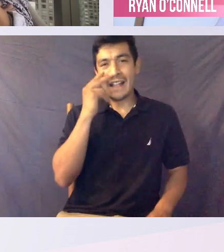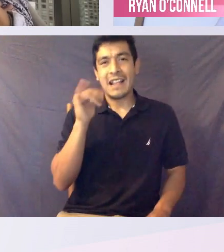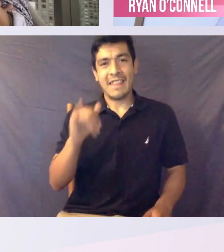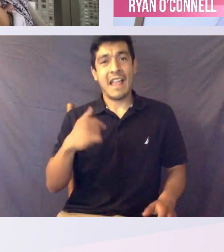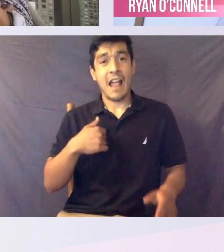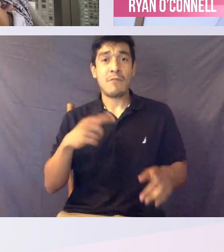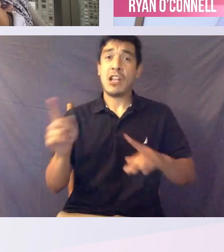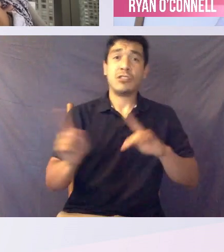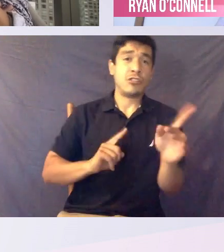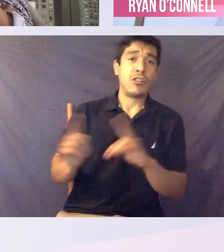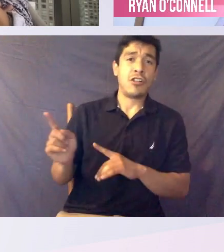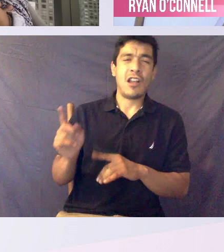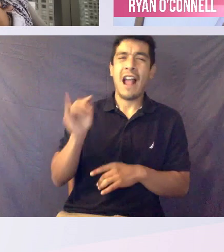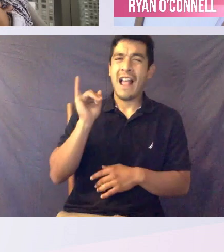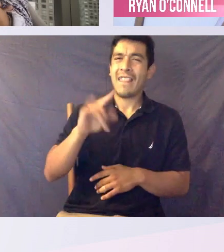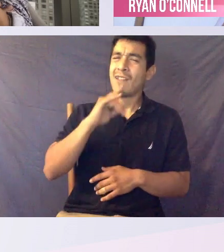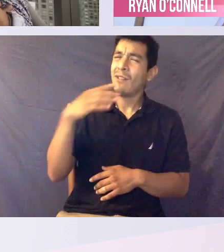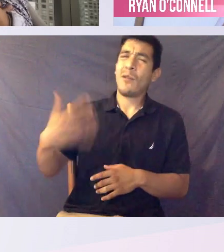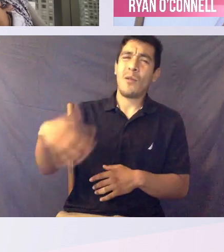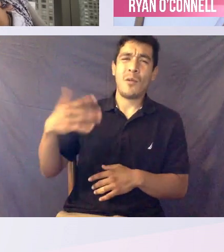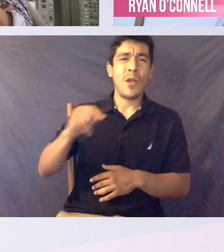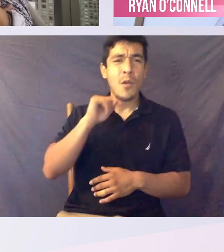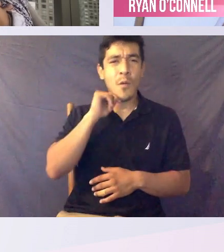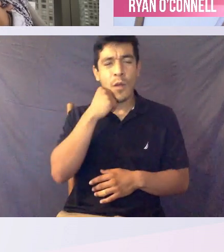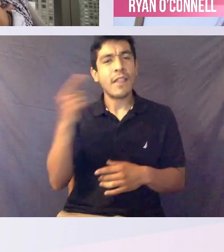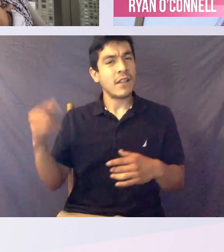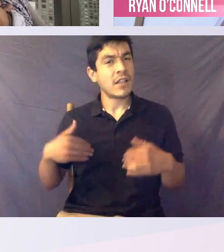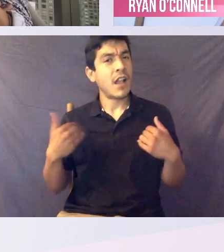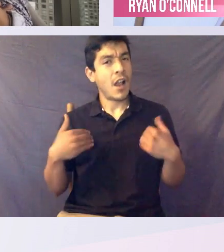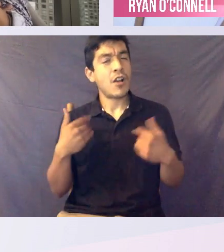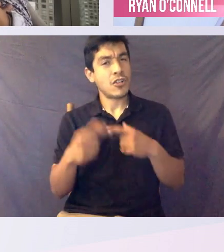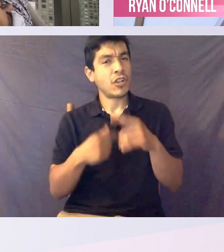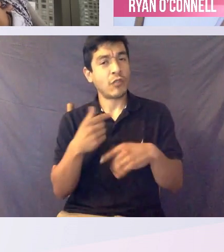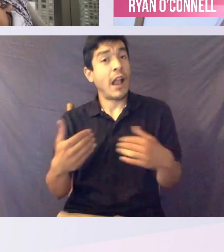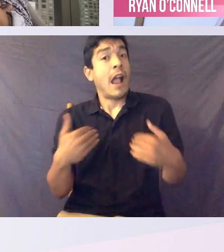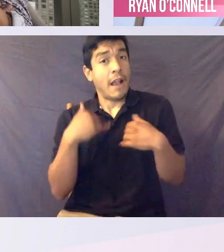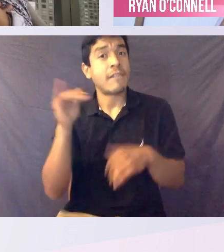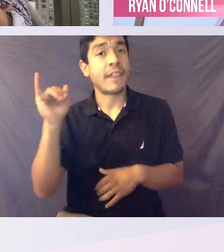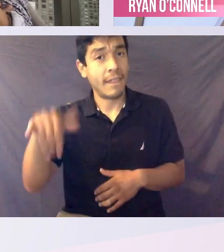like insanely cool that this younger generation has that. And